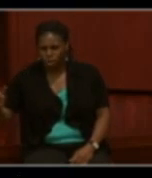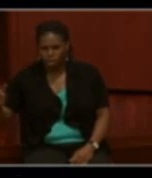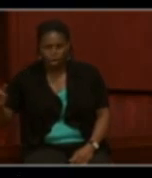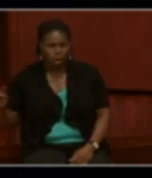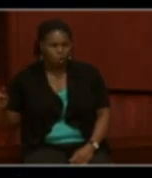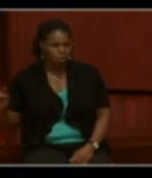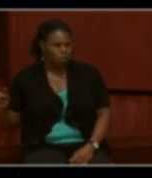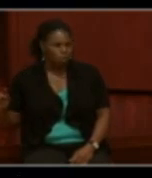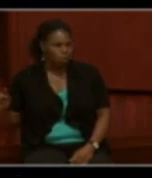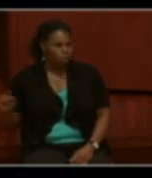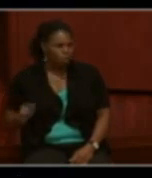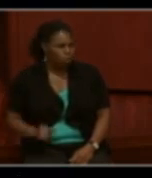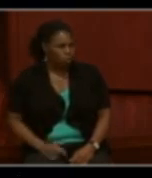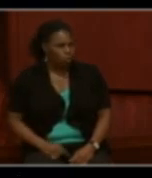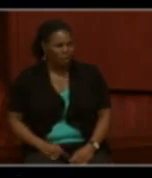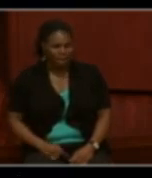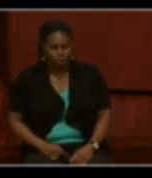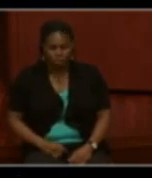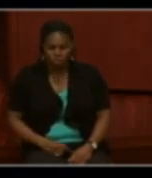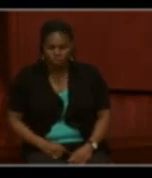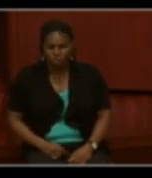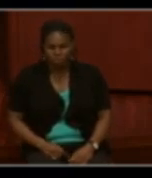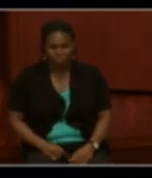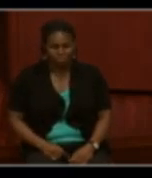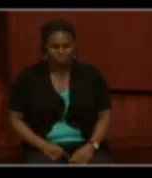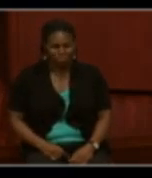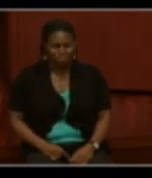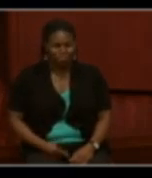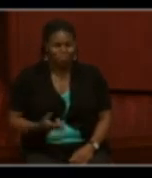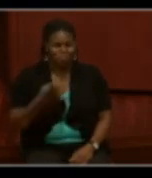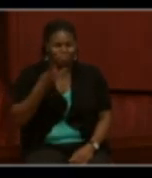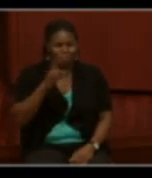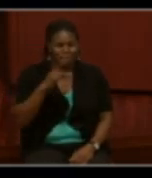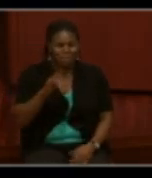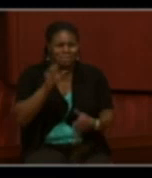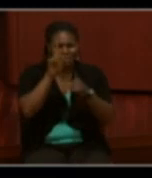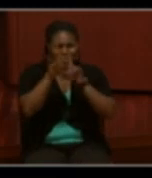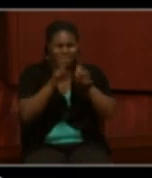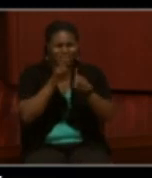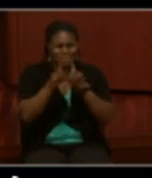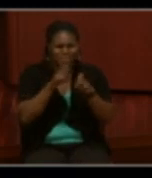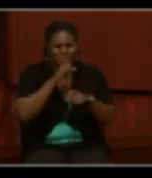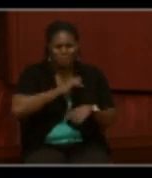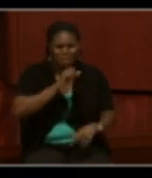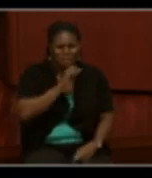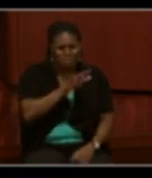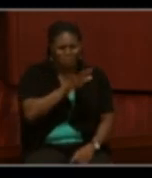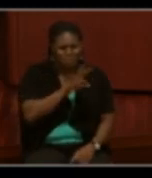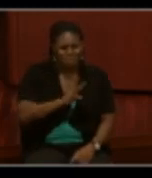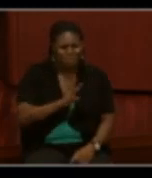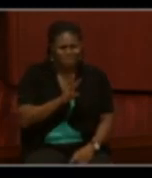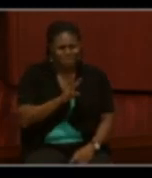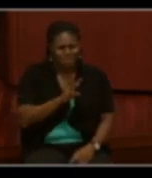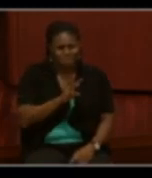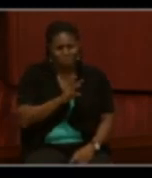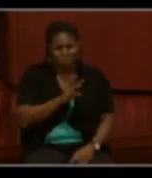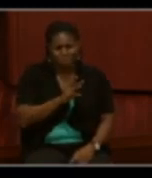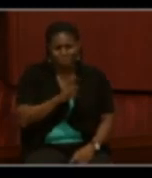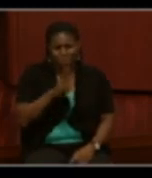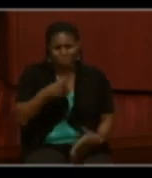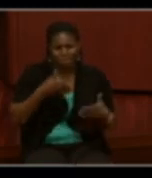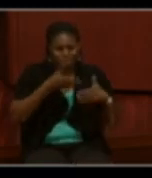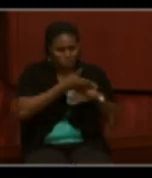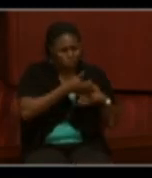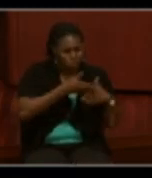They're again listed in the 1880 census. Alfred is age 56 at that time. It states that he keeps a wood